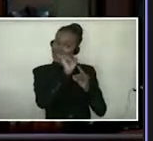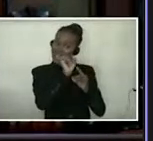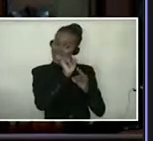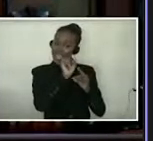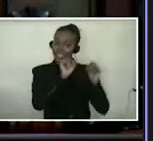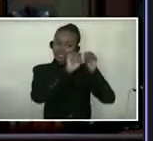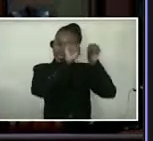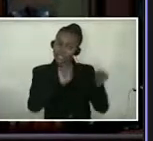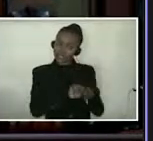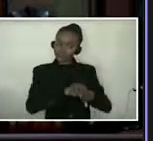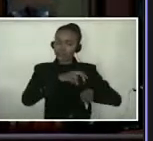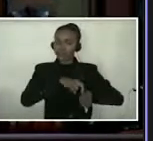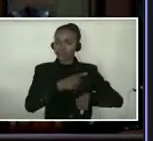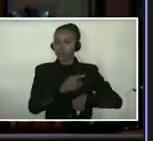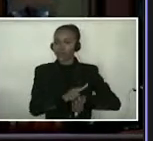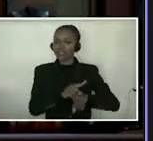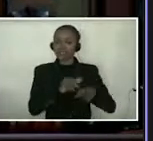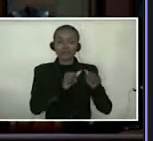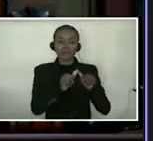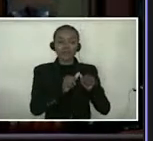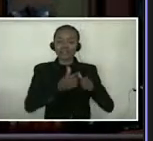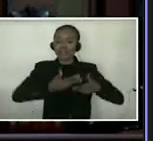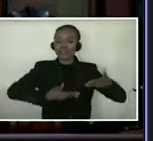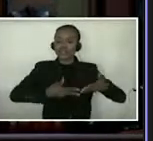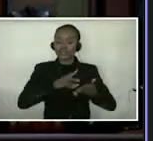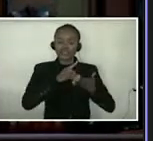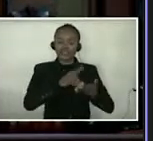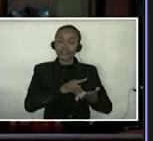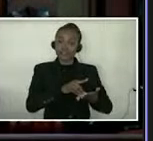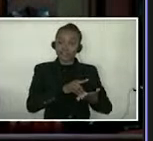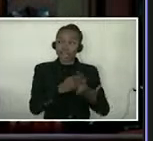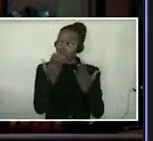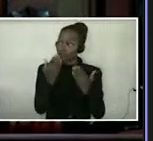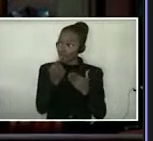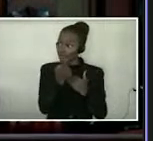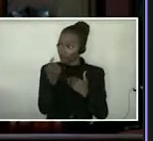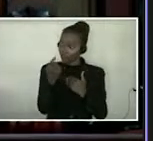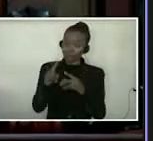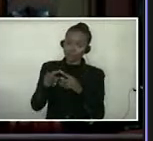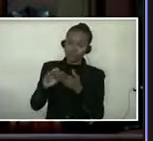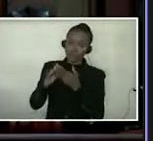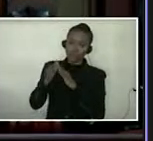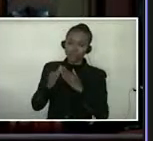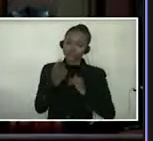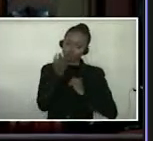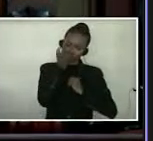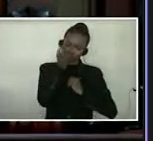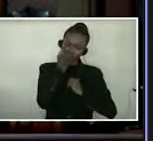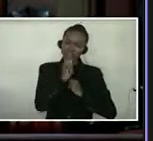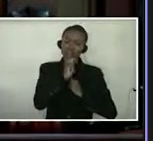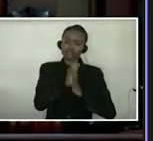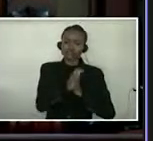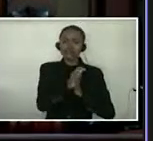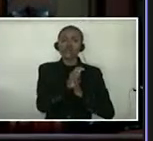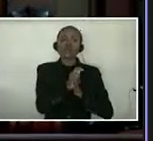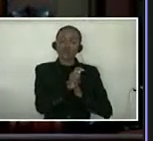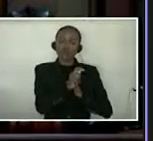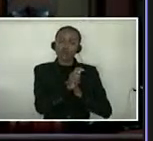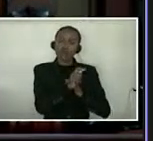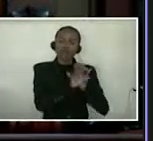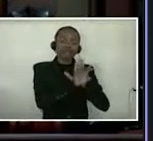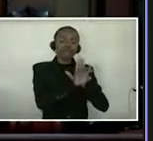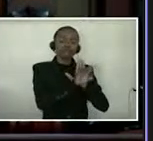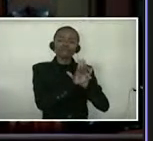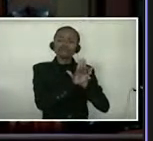delivery as expected by our communities we understand that there has been a problem in feeling critical began post which made it difficult for the